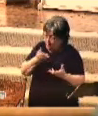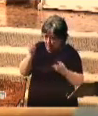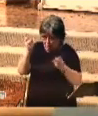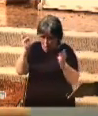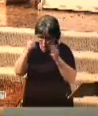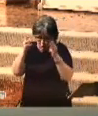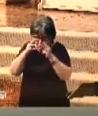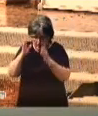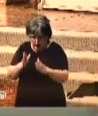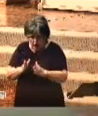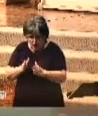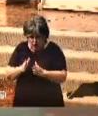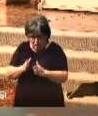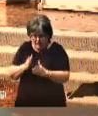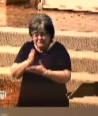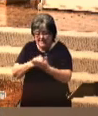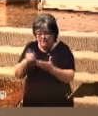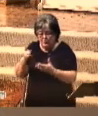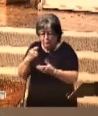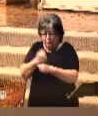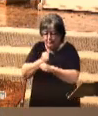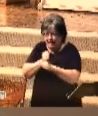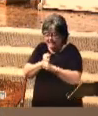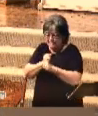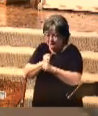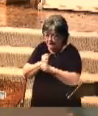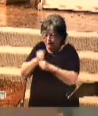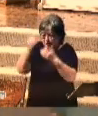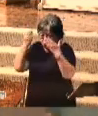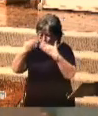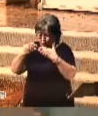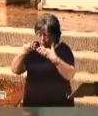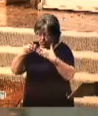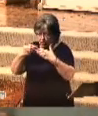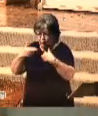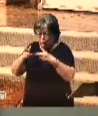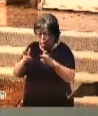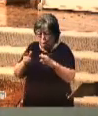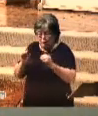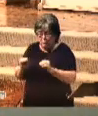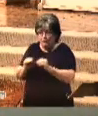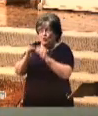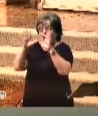you? A worrier is someone who makes a dark room brighter when they leave it.